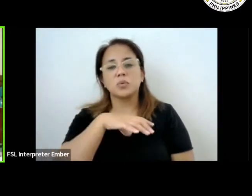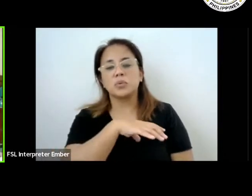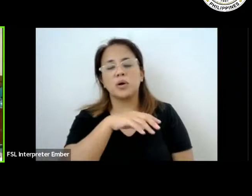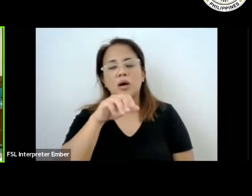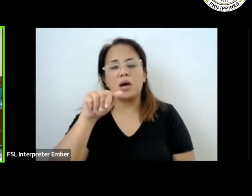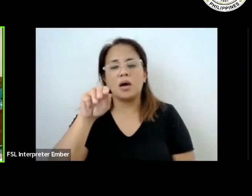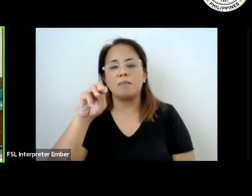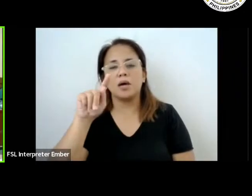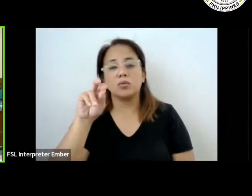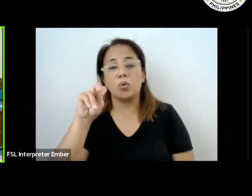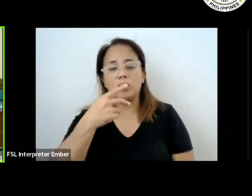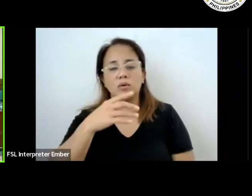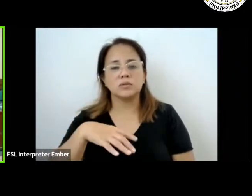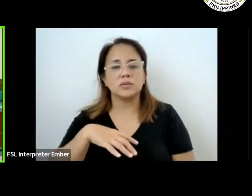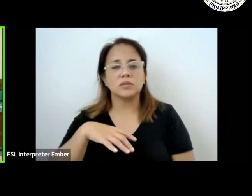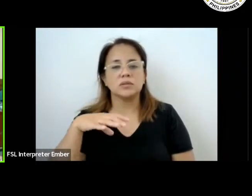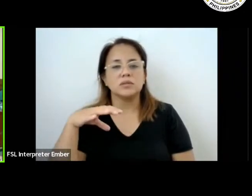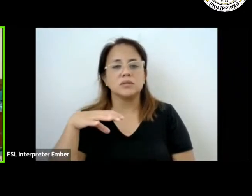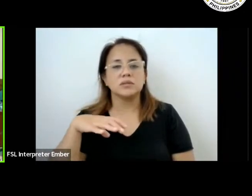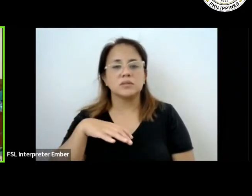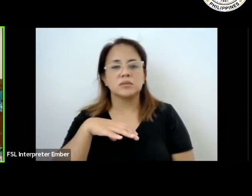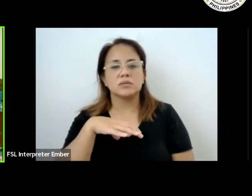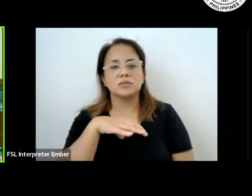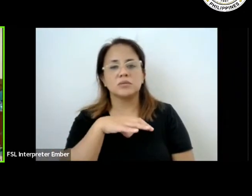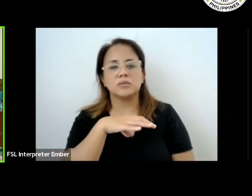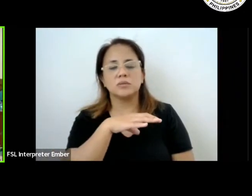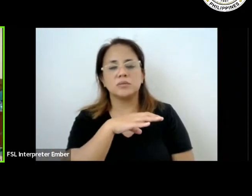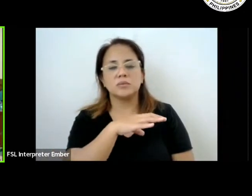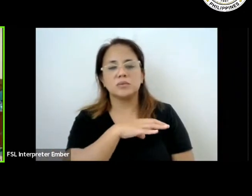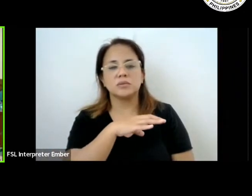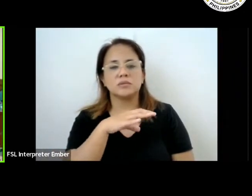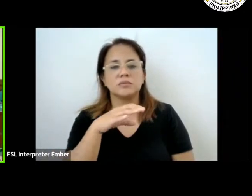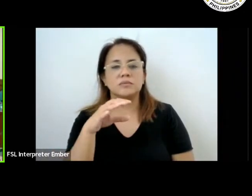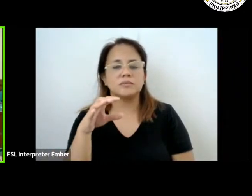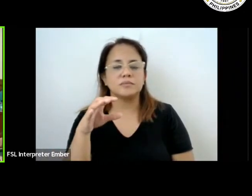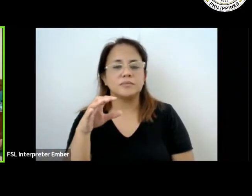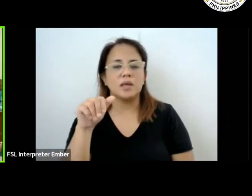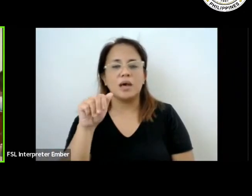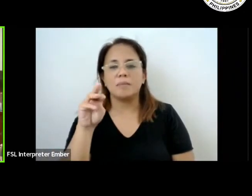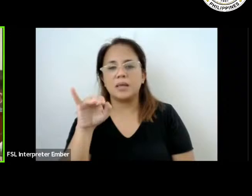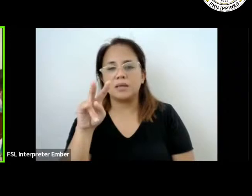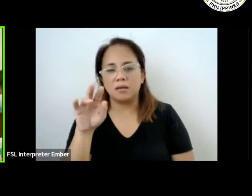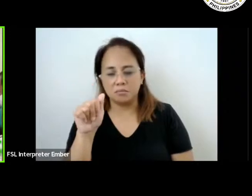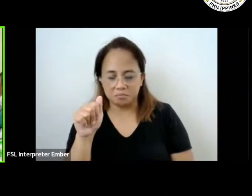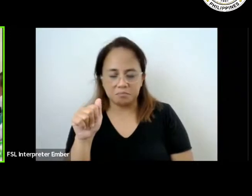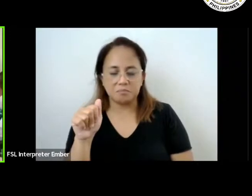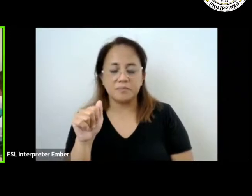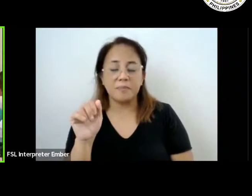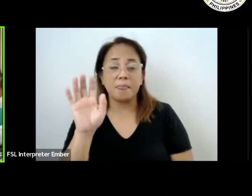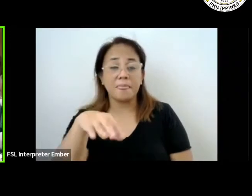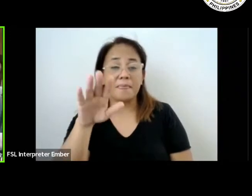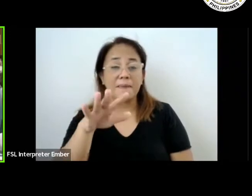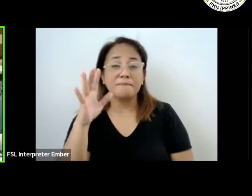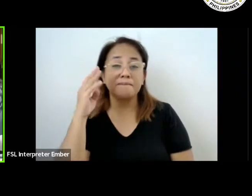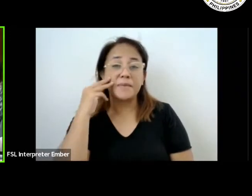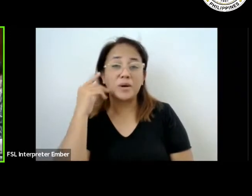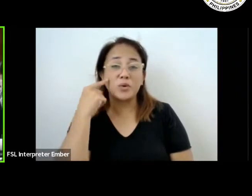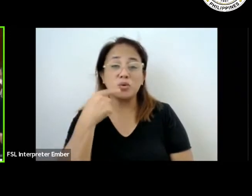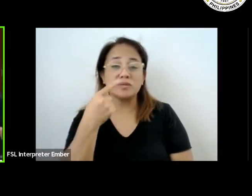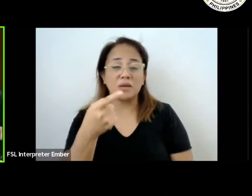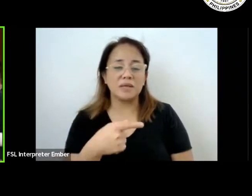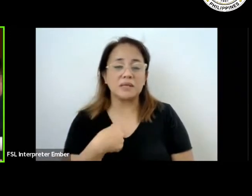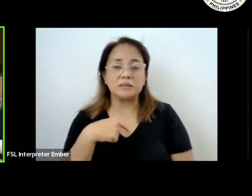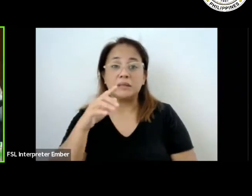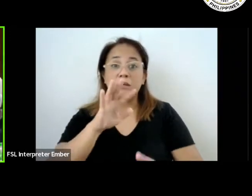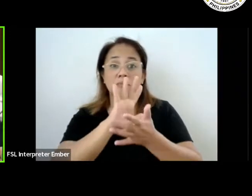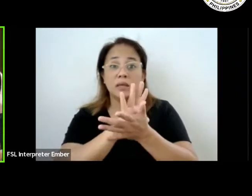the Honorable Siti Amina Dimaporo. Yes, Chairman Go. Yeah, you know, this pandemic has made us realize